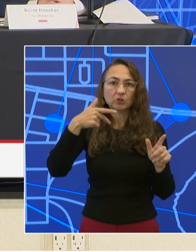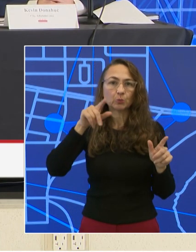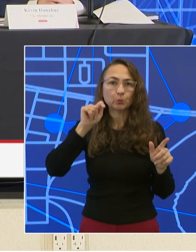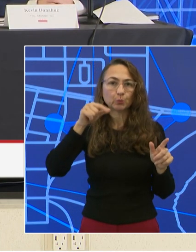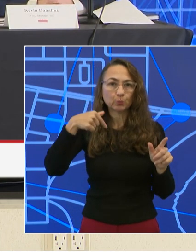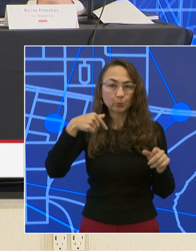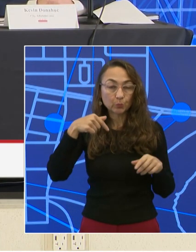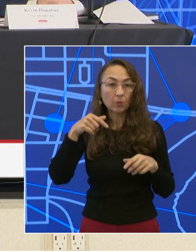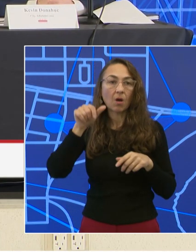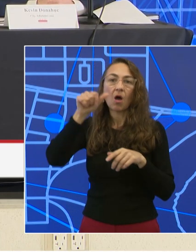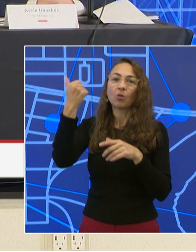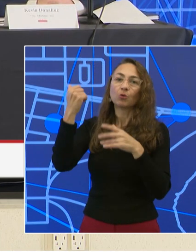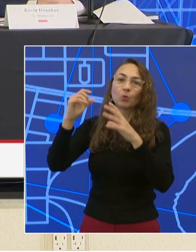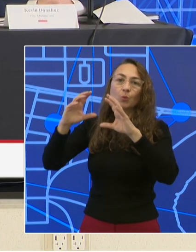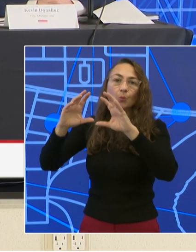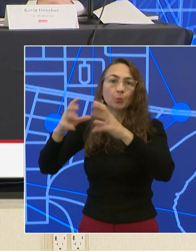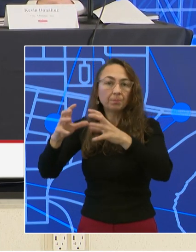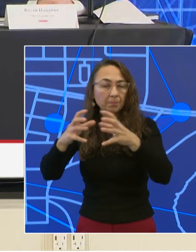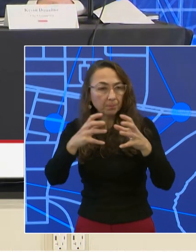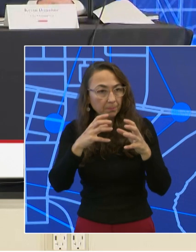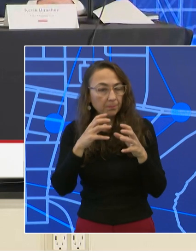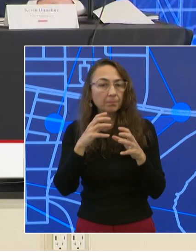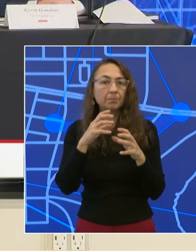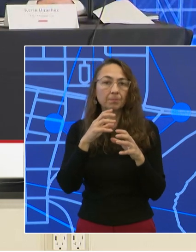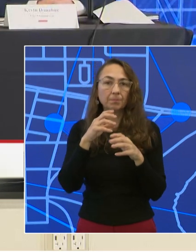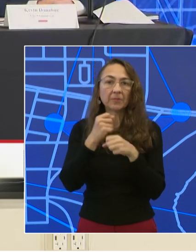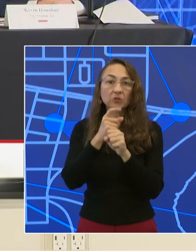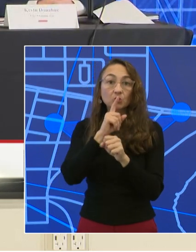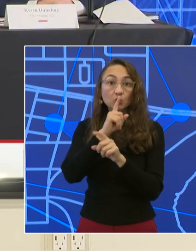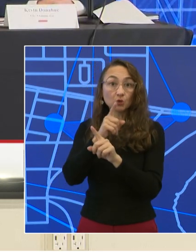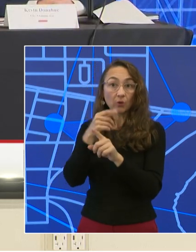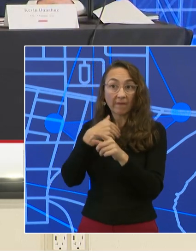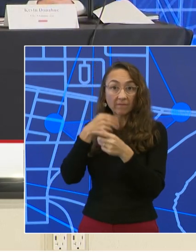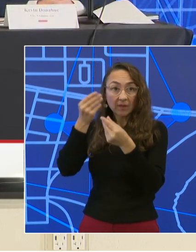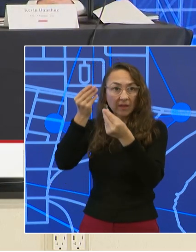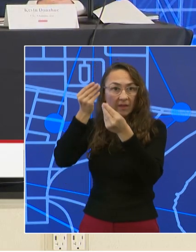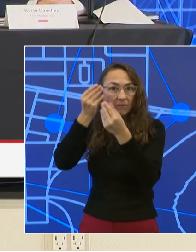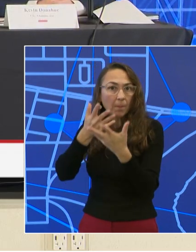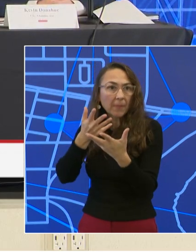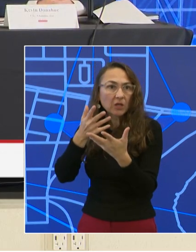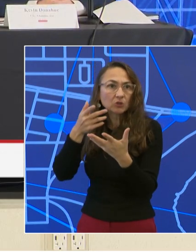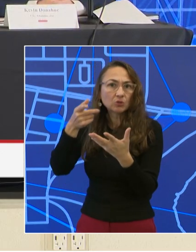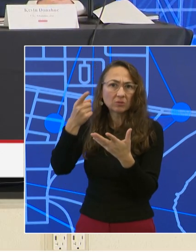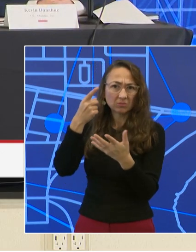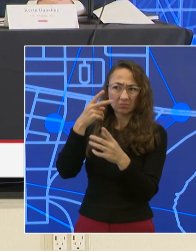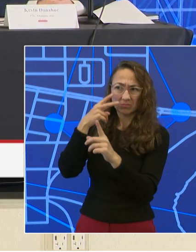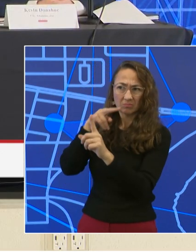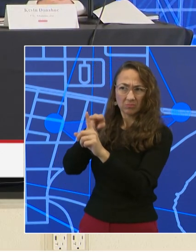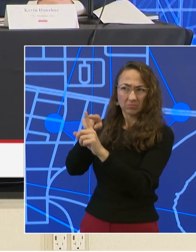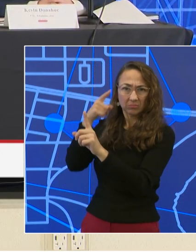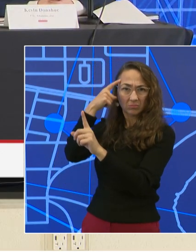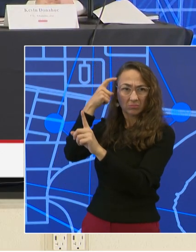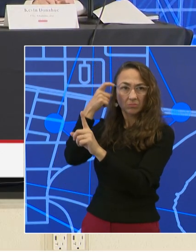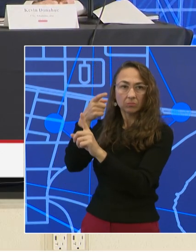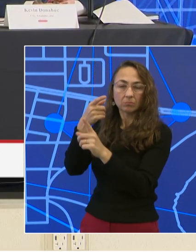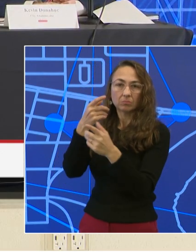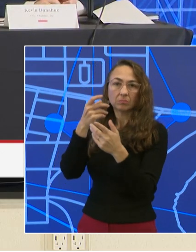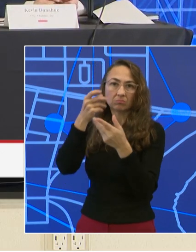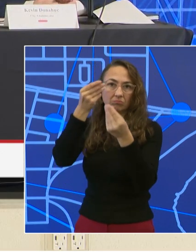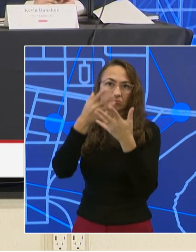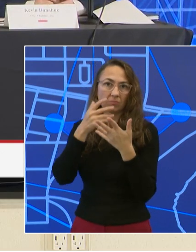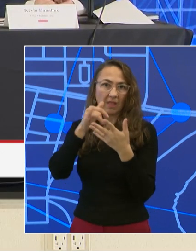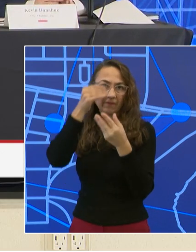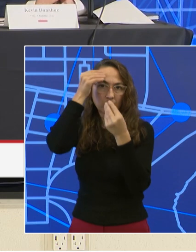right information out and making sure that people, when they see something, they say something and share that information with us.